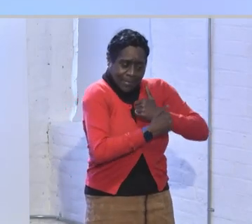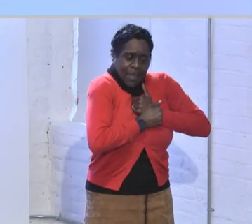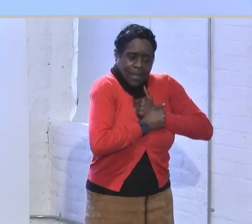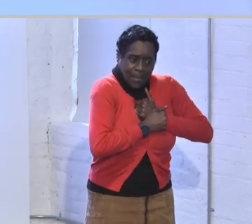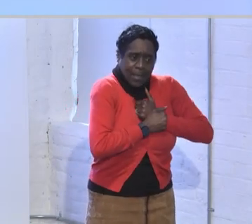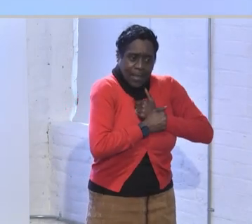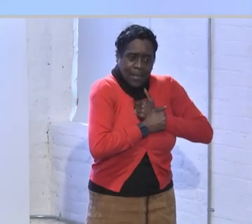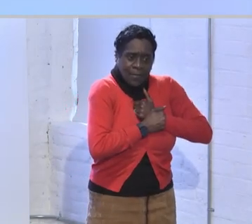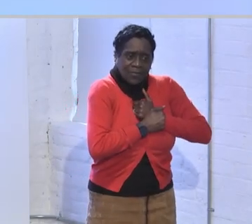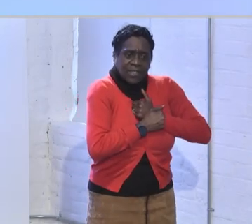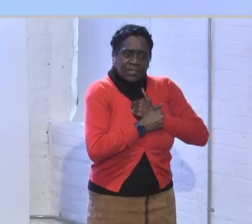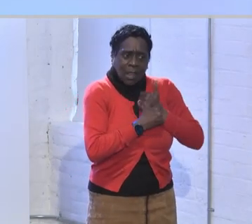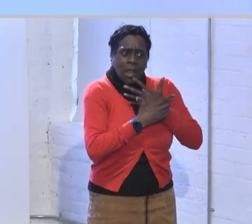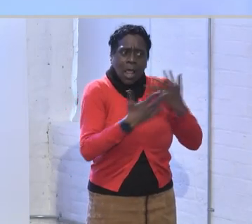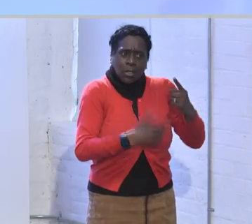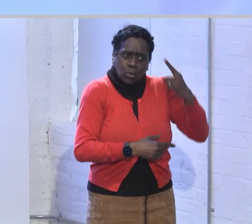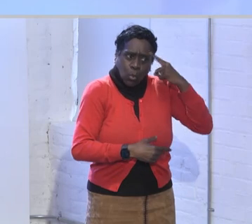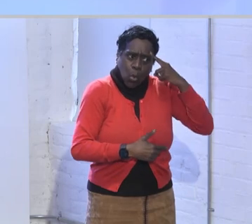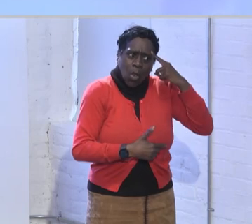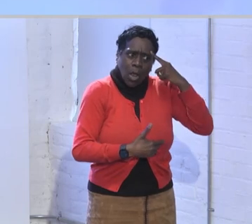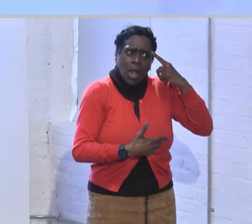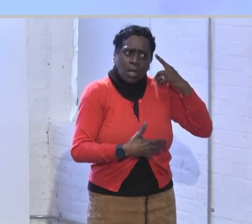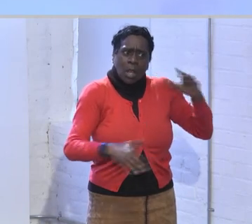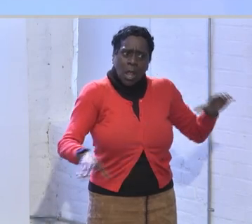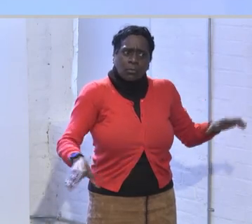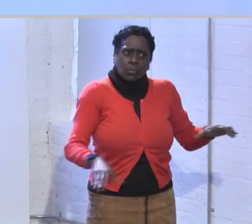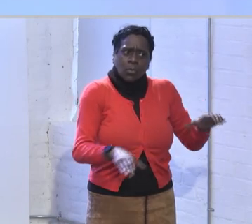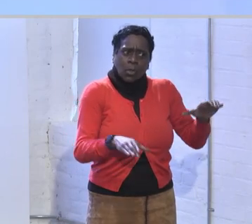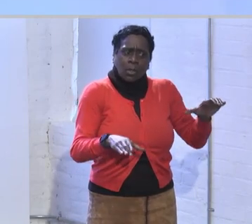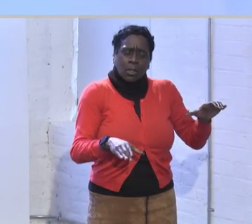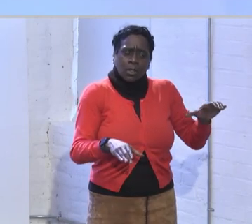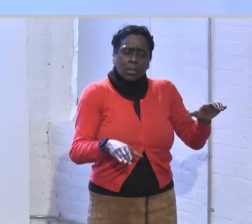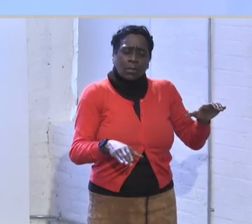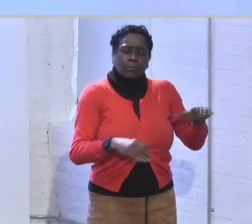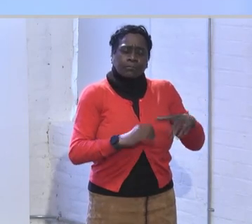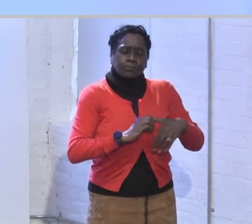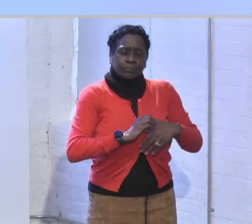that takes a lot of thought, a lot of direction, and it takes